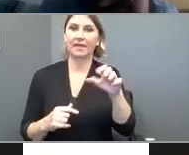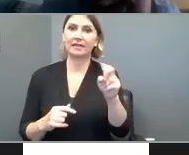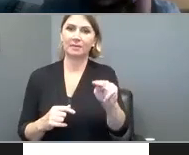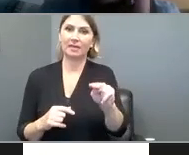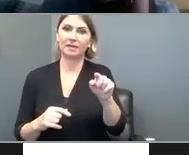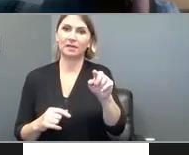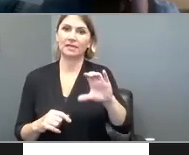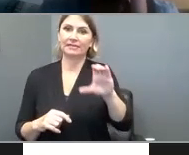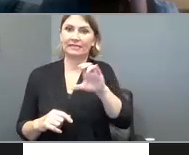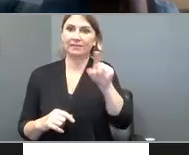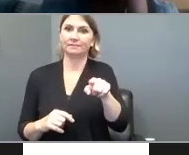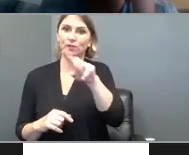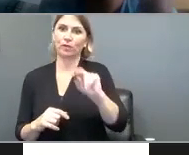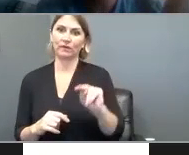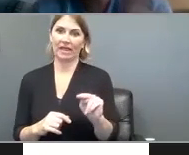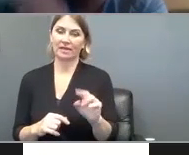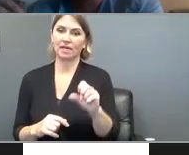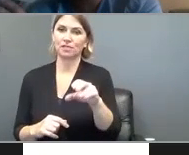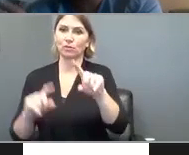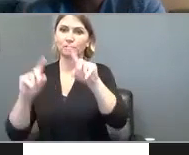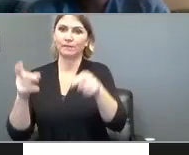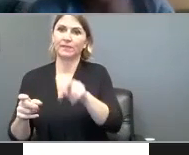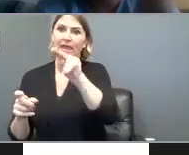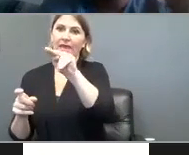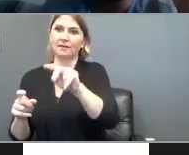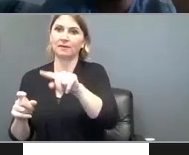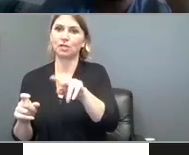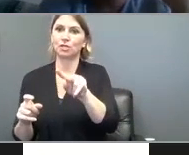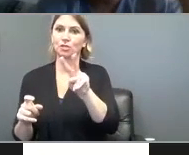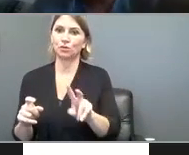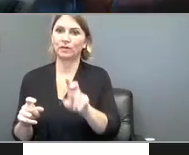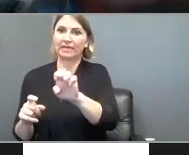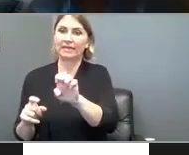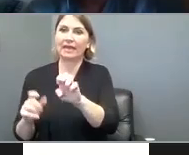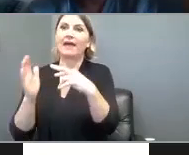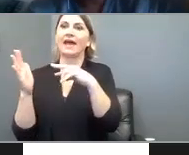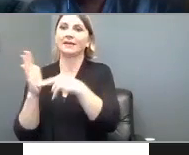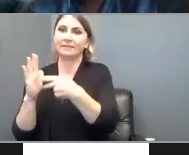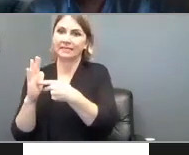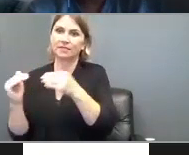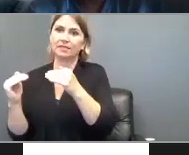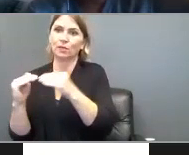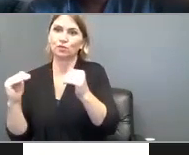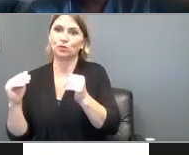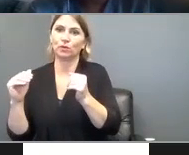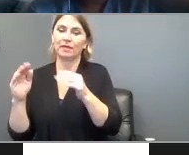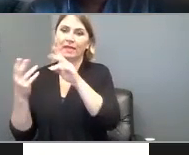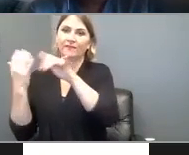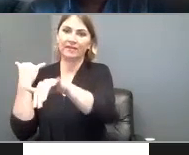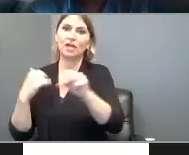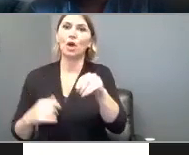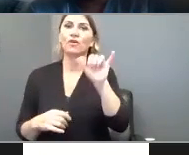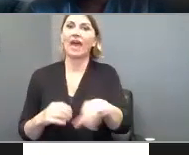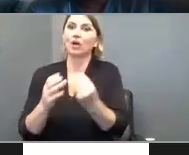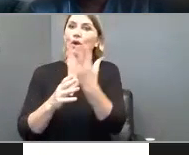square root of n. And we see that this tends to infinity, and that means that n factorial grows faster or is